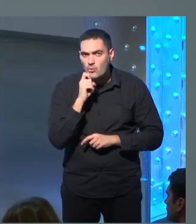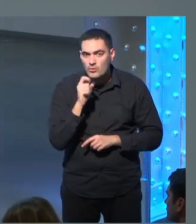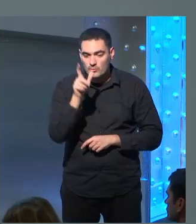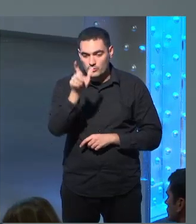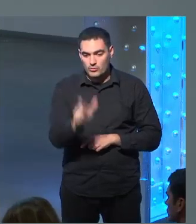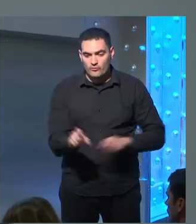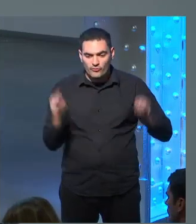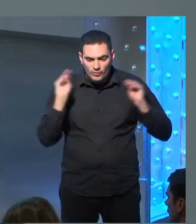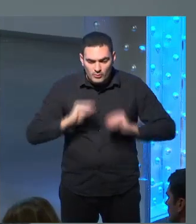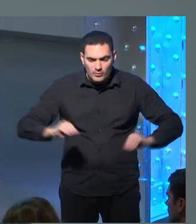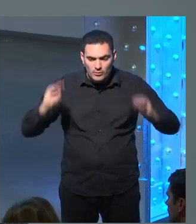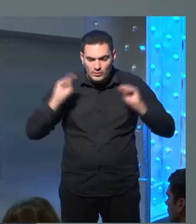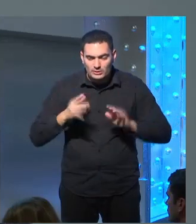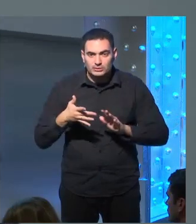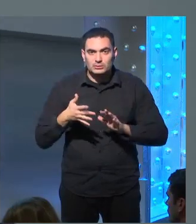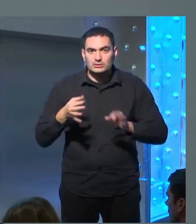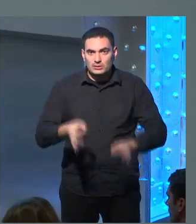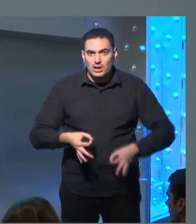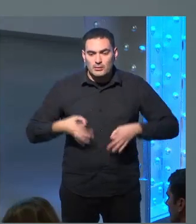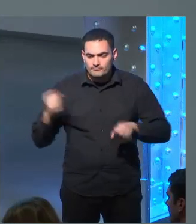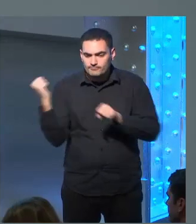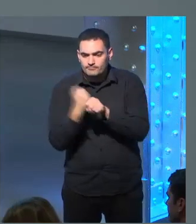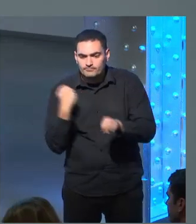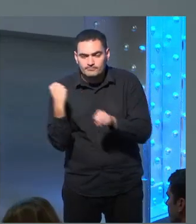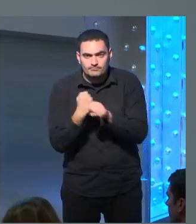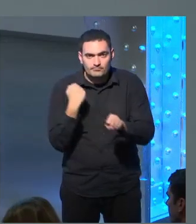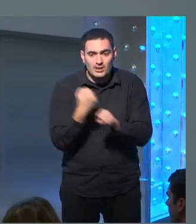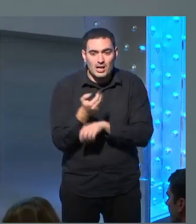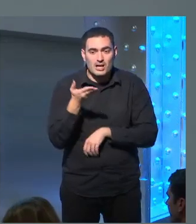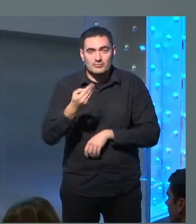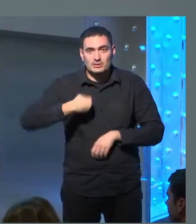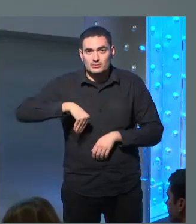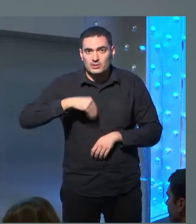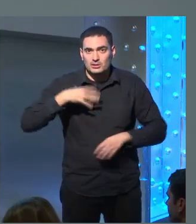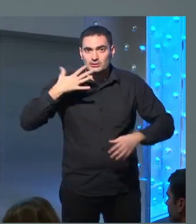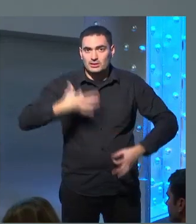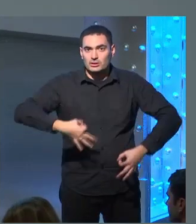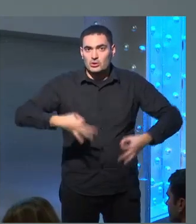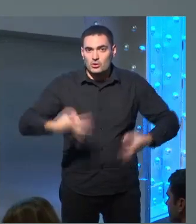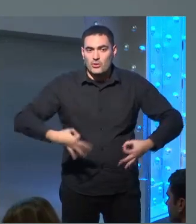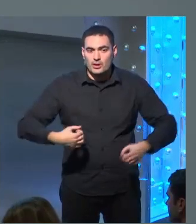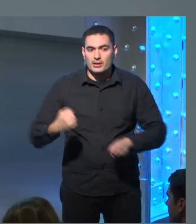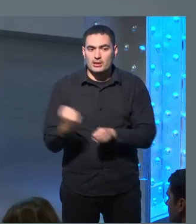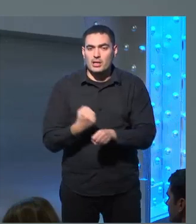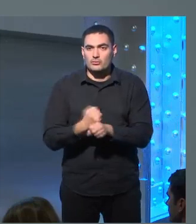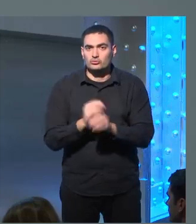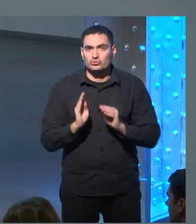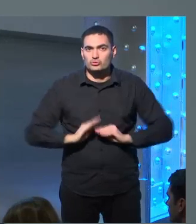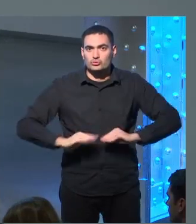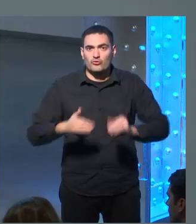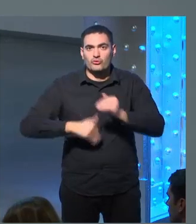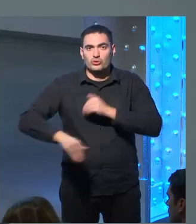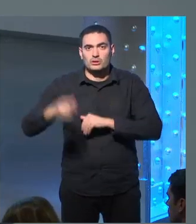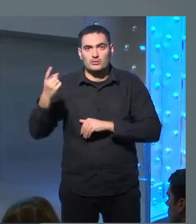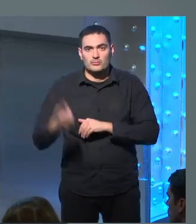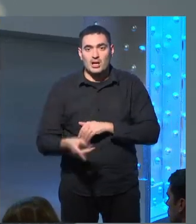train someone to be employable, permanently employable. That will be the safety and